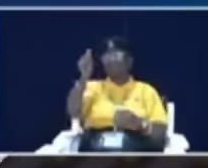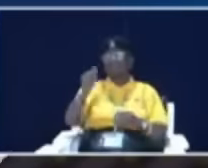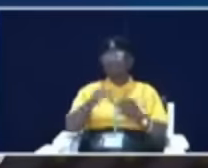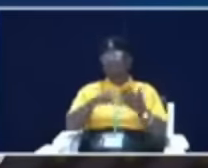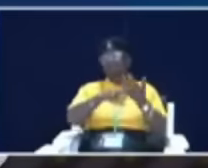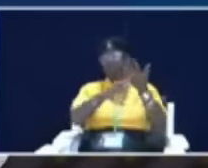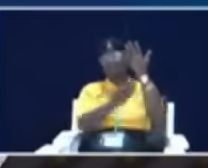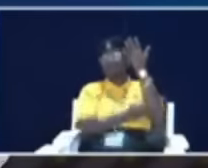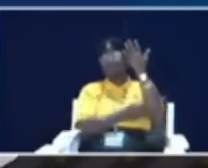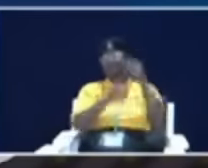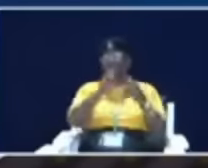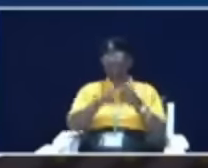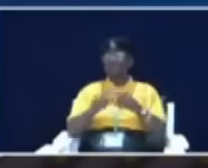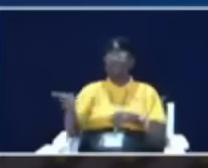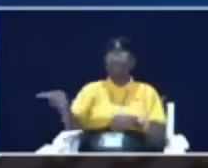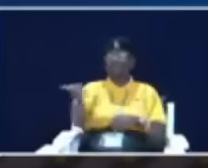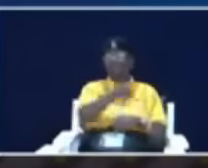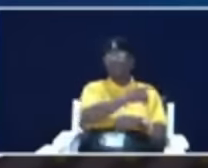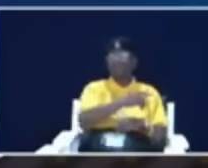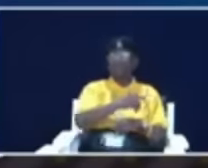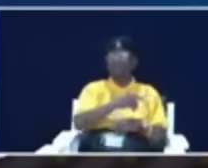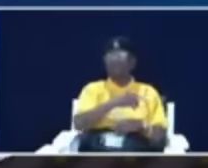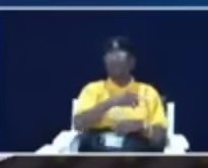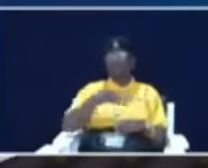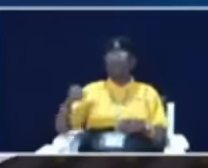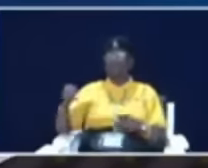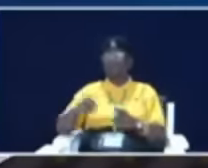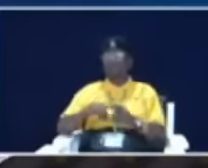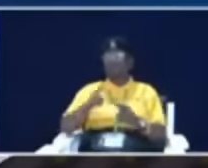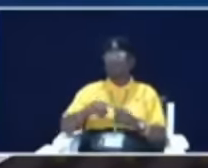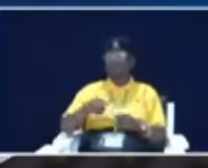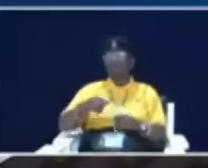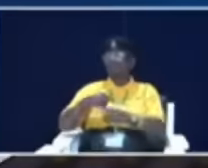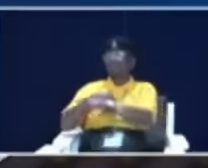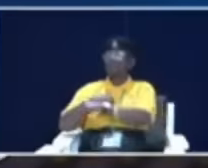basket to you. And then I will bless you.